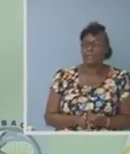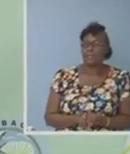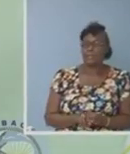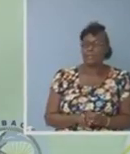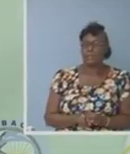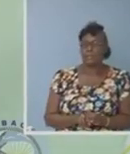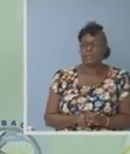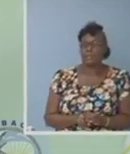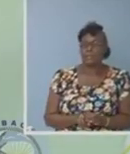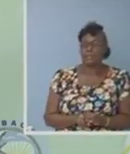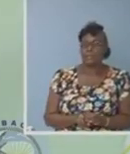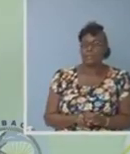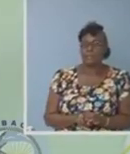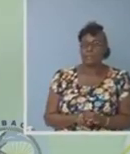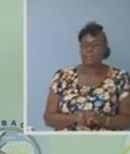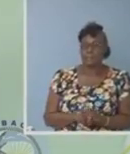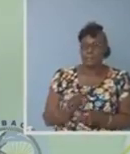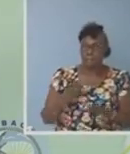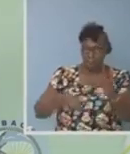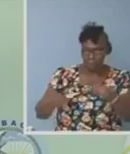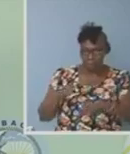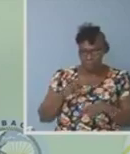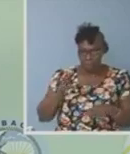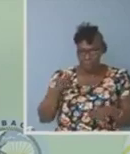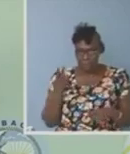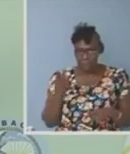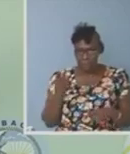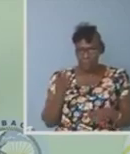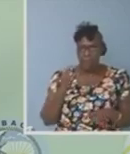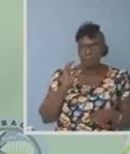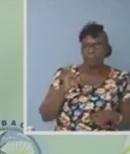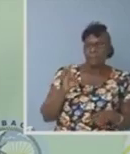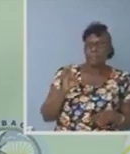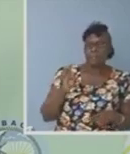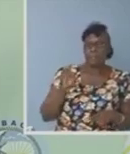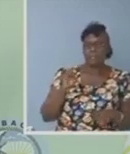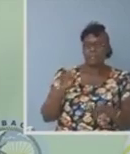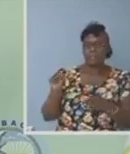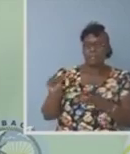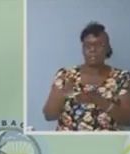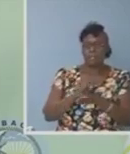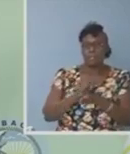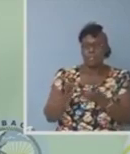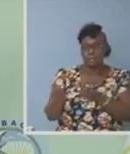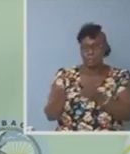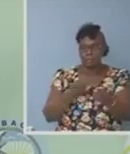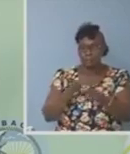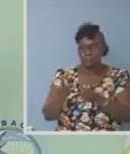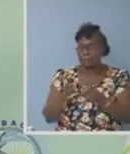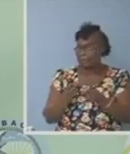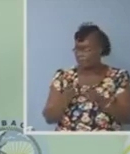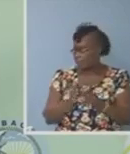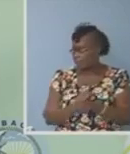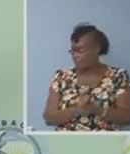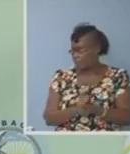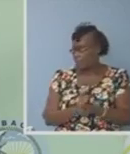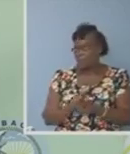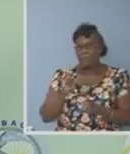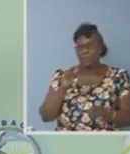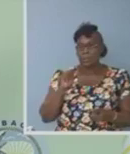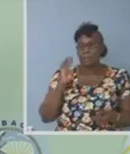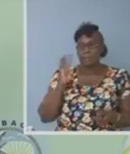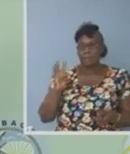to GDP, coming in second is the financial services sector, with approximately 24-25%, and a